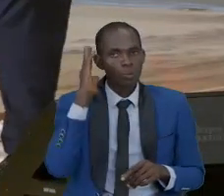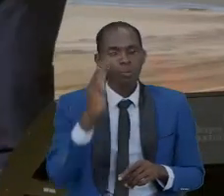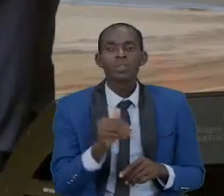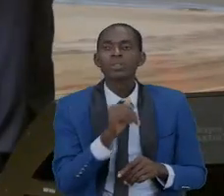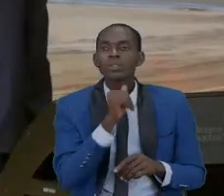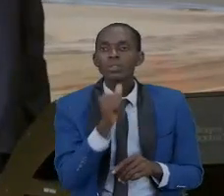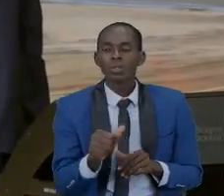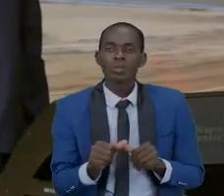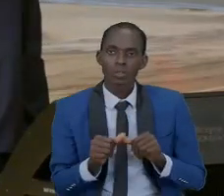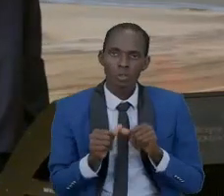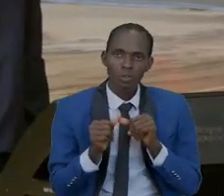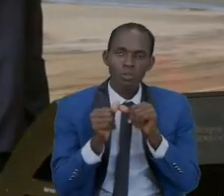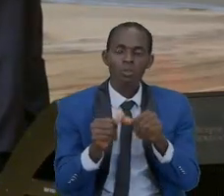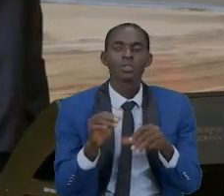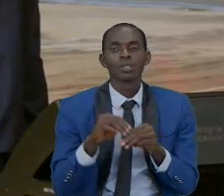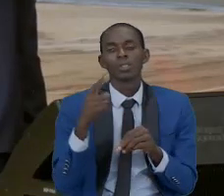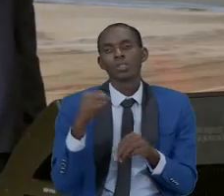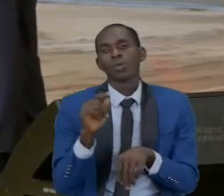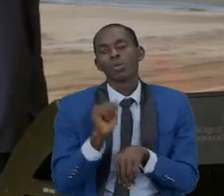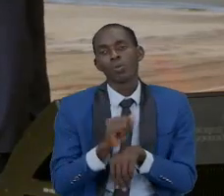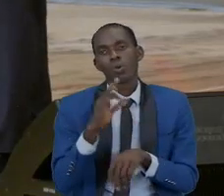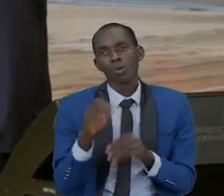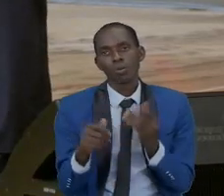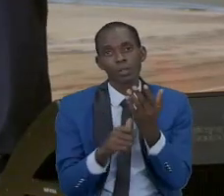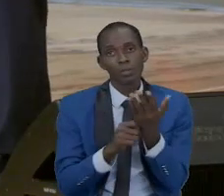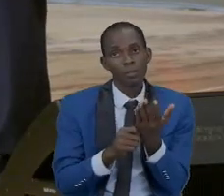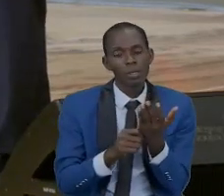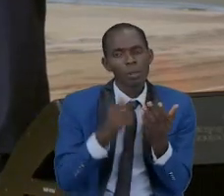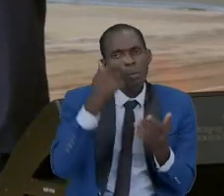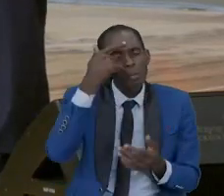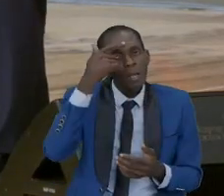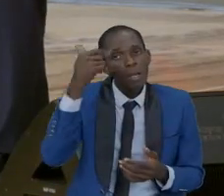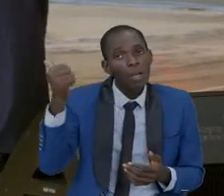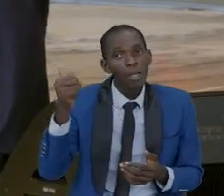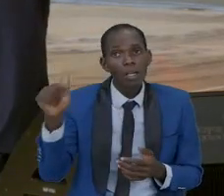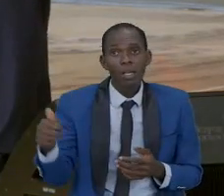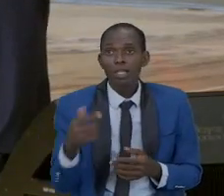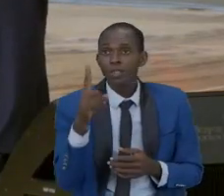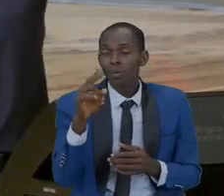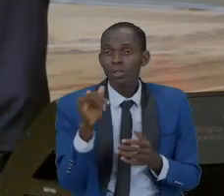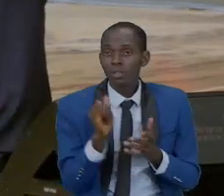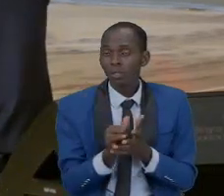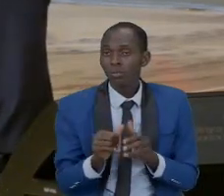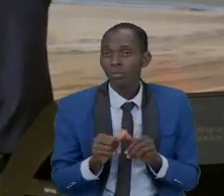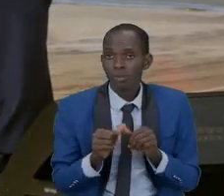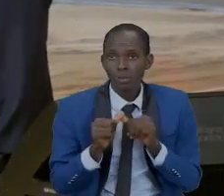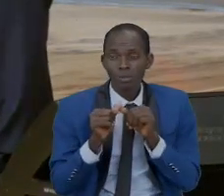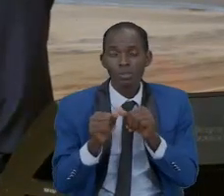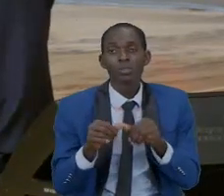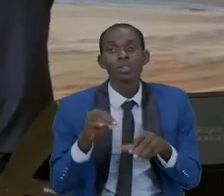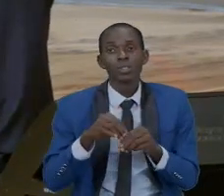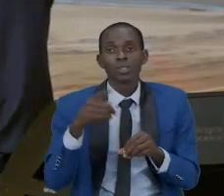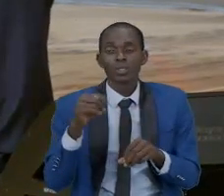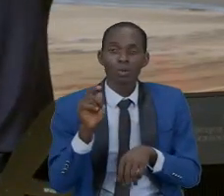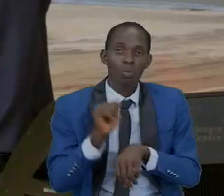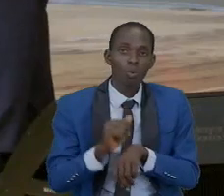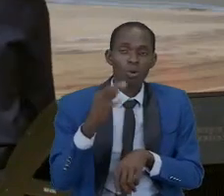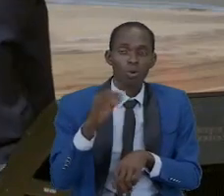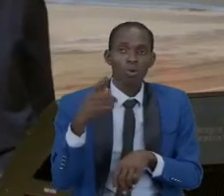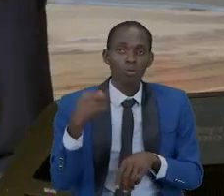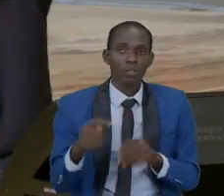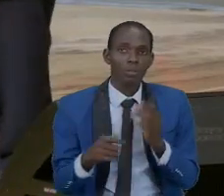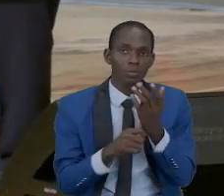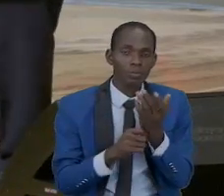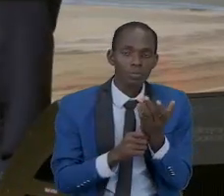in the works of the flesh because anyone indulge in in the works of the